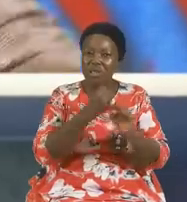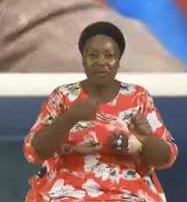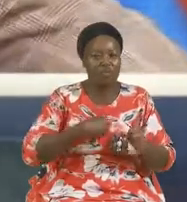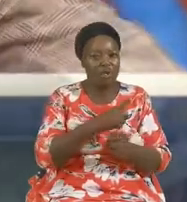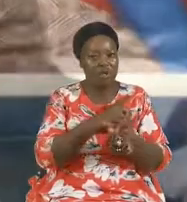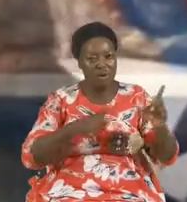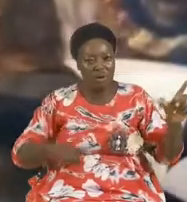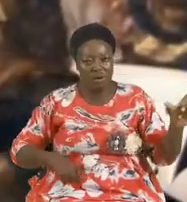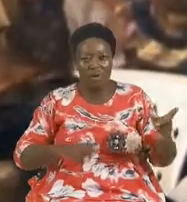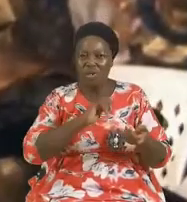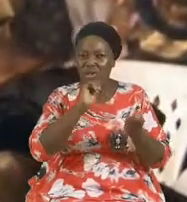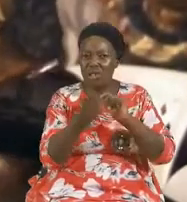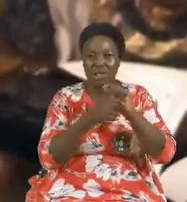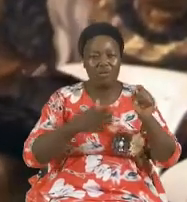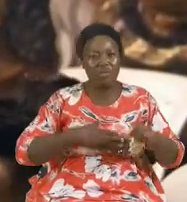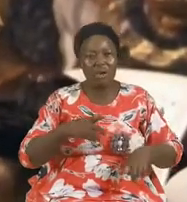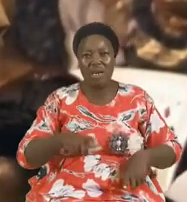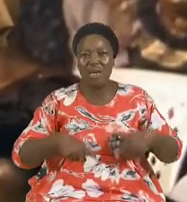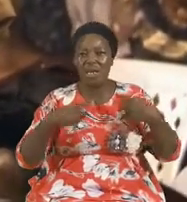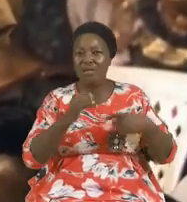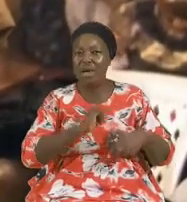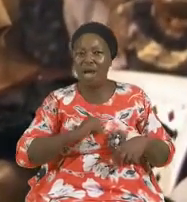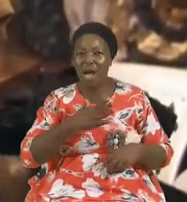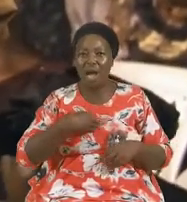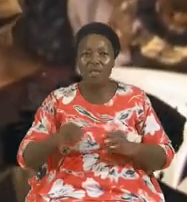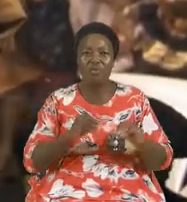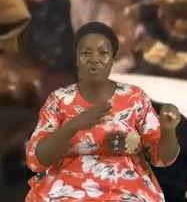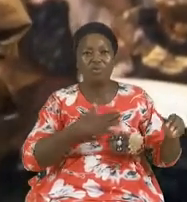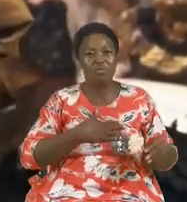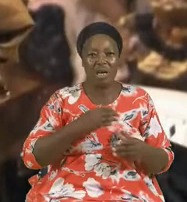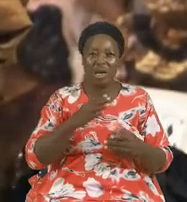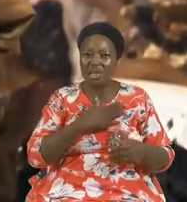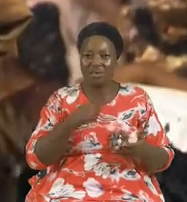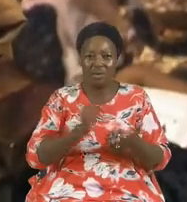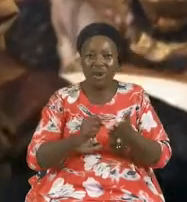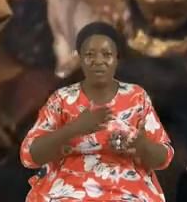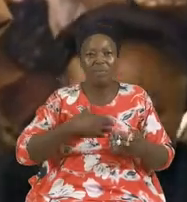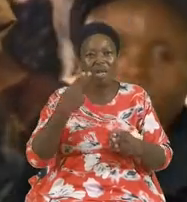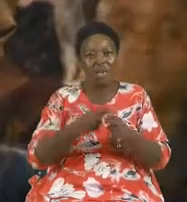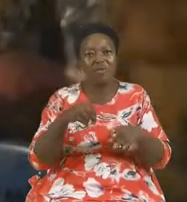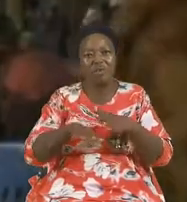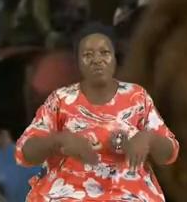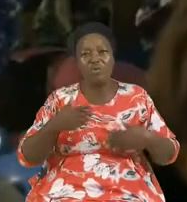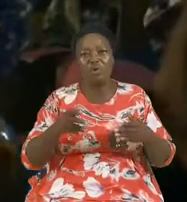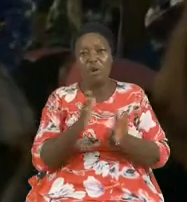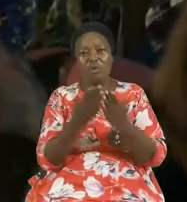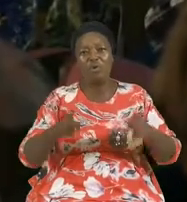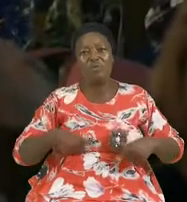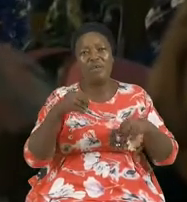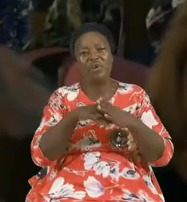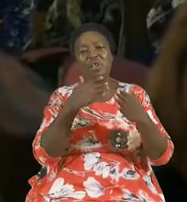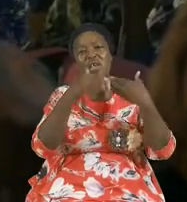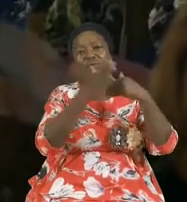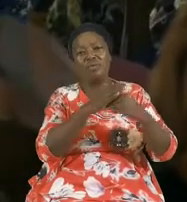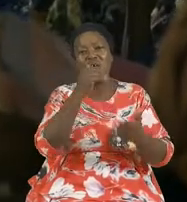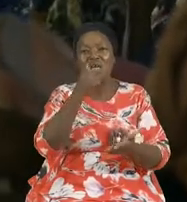Lord. Forgive me, Lord. Save me, Lord. Change my life and put my name, write my